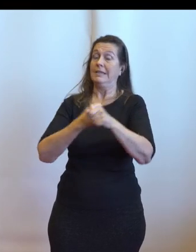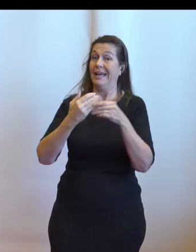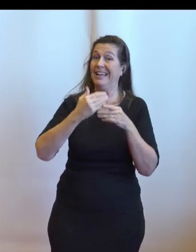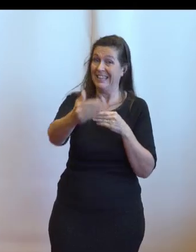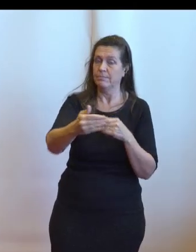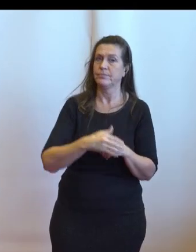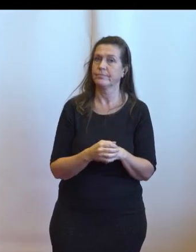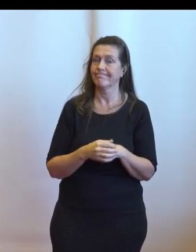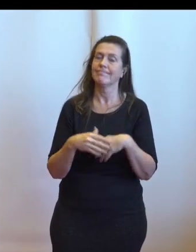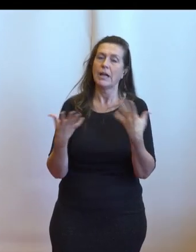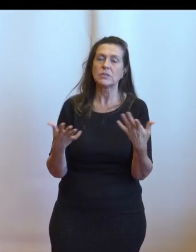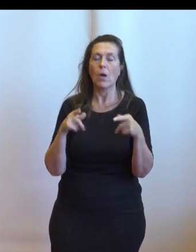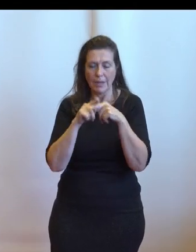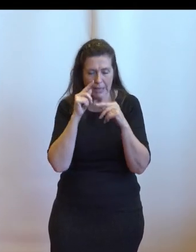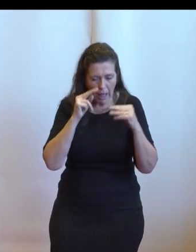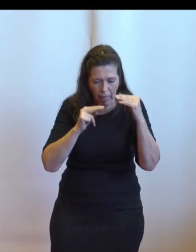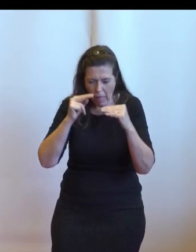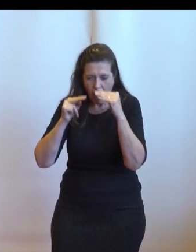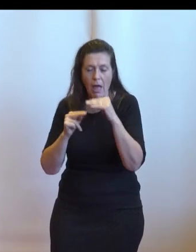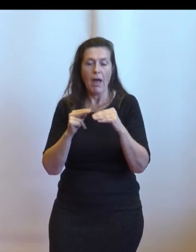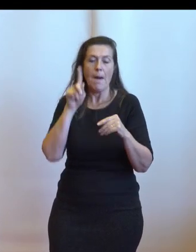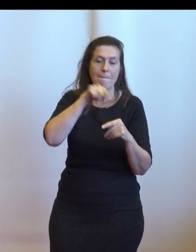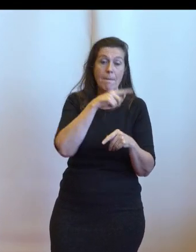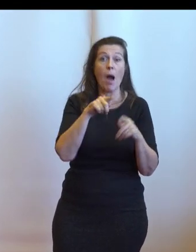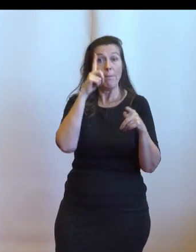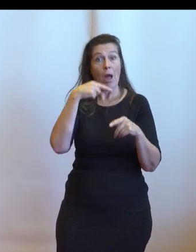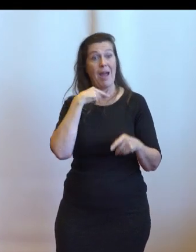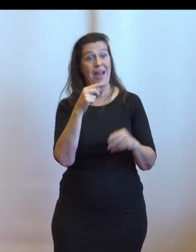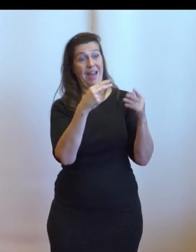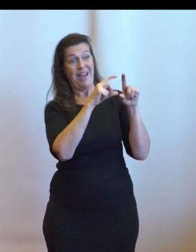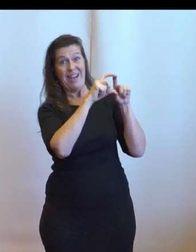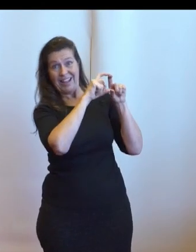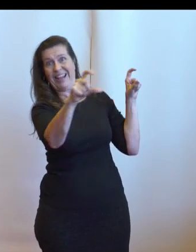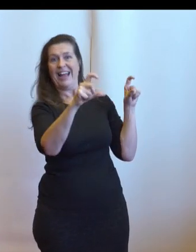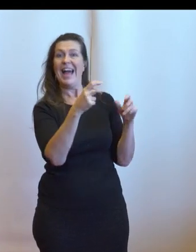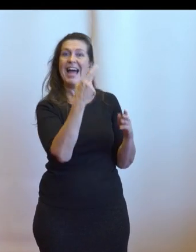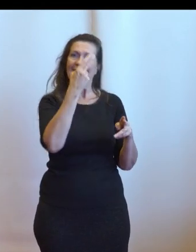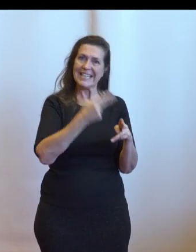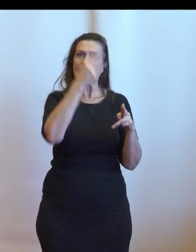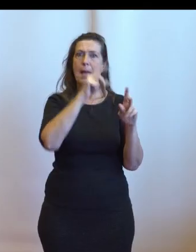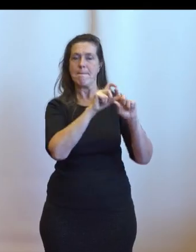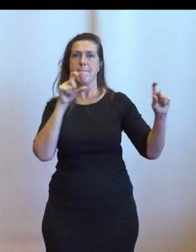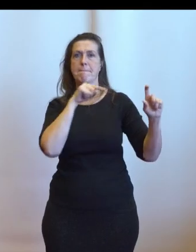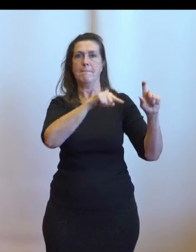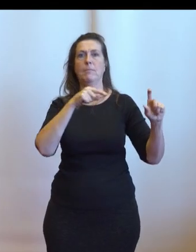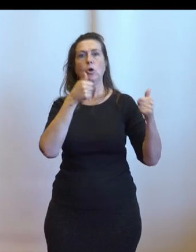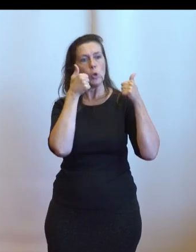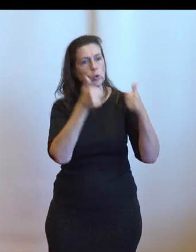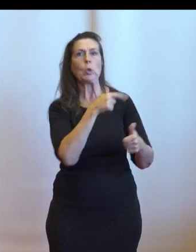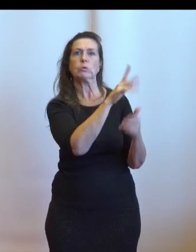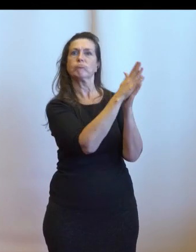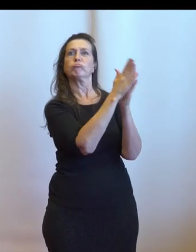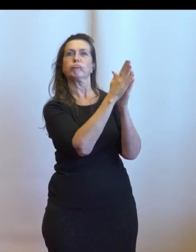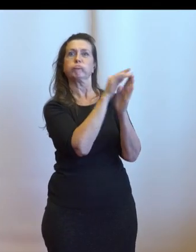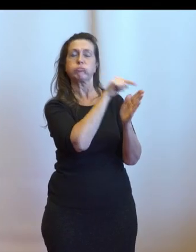a pounds and pence value to it, but the reputational element to that is very important. And being aligned to this agenda, actually, I think